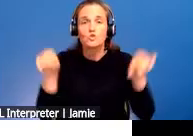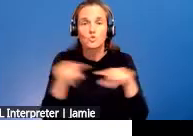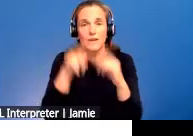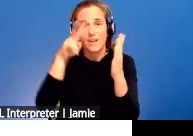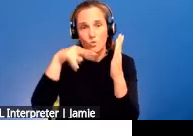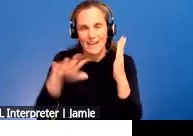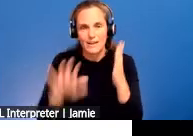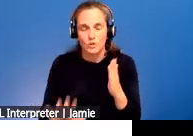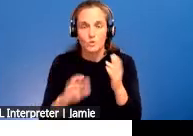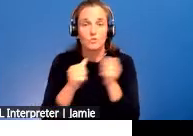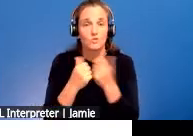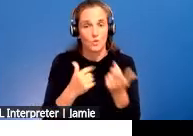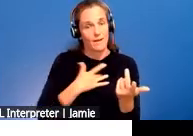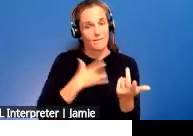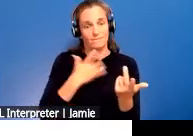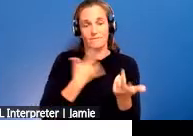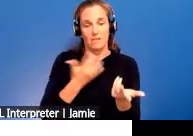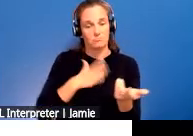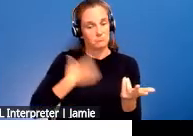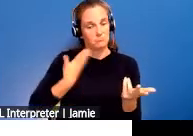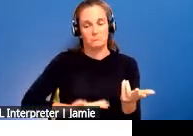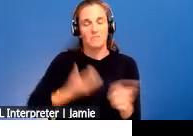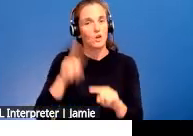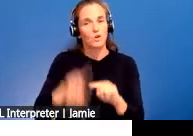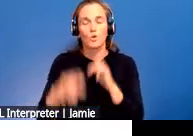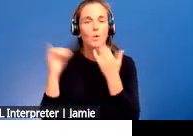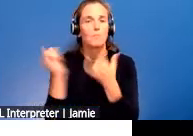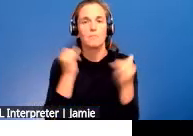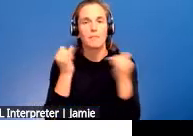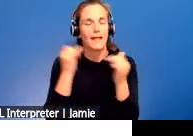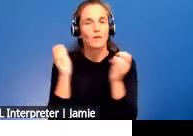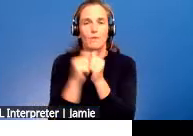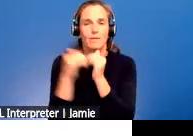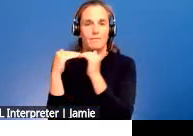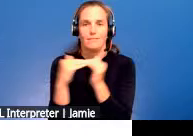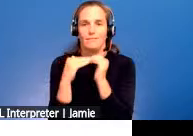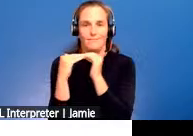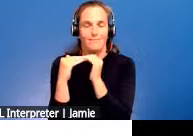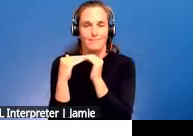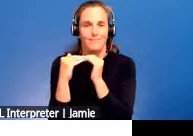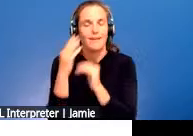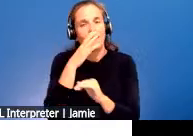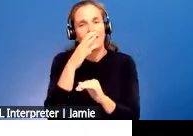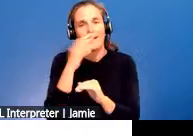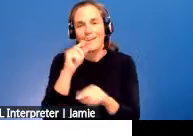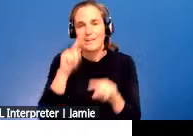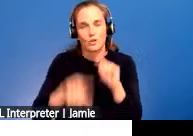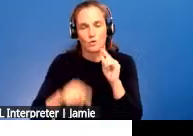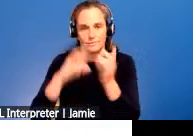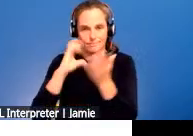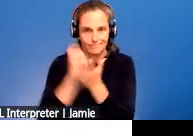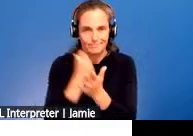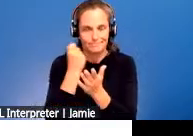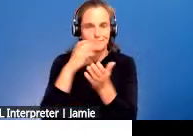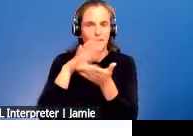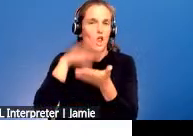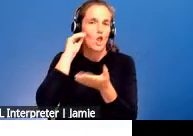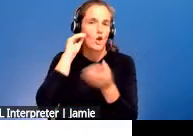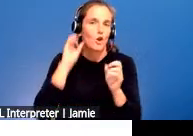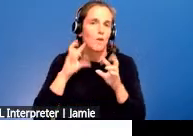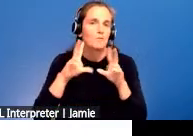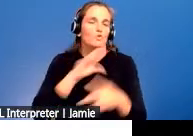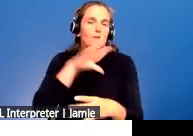very upset because he wasn't able to play the game with his peers. And of course, he also wasn't able to take advantage of the learning opportunities